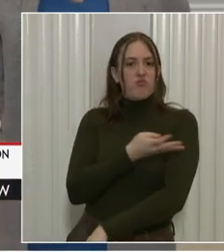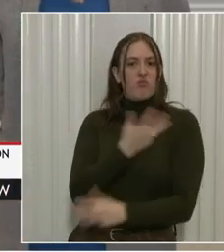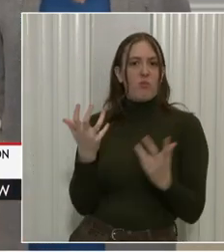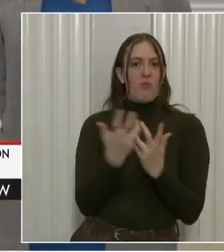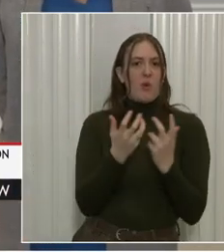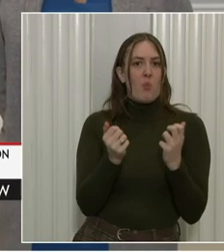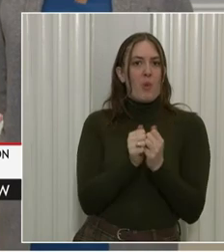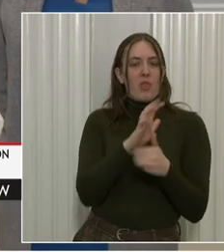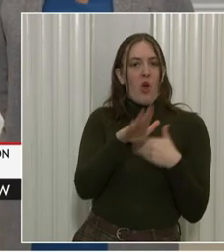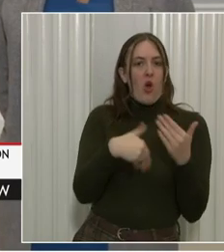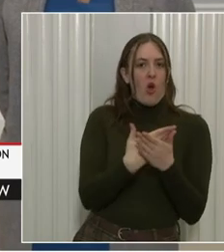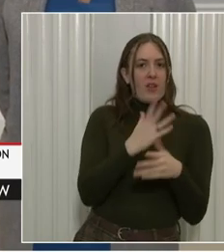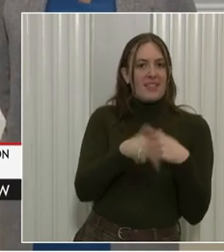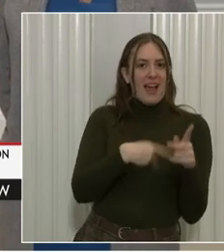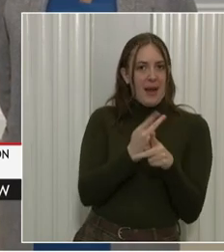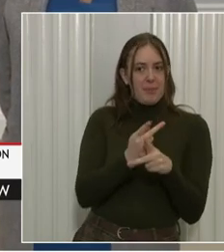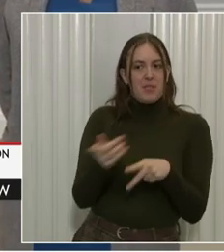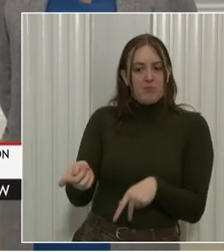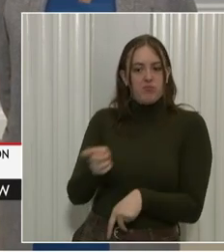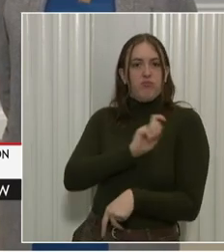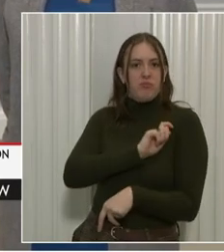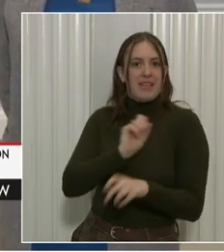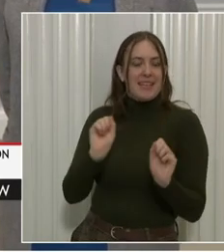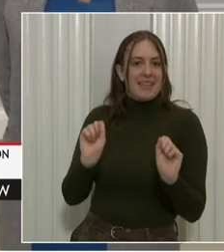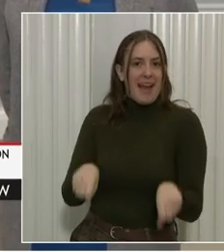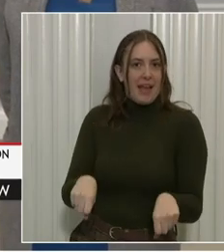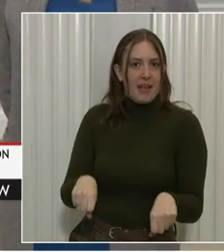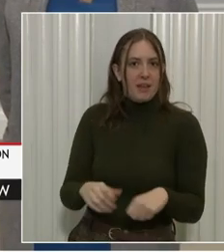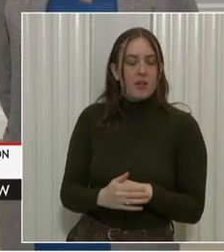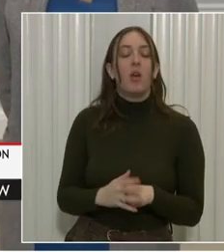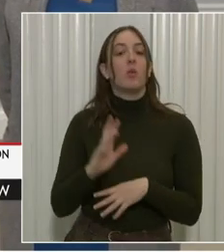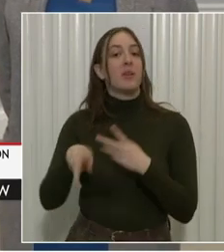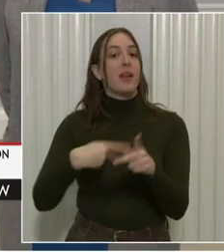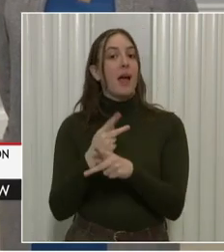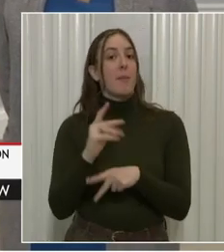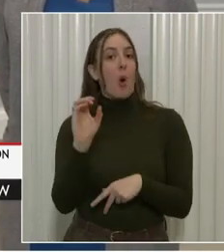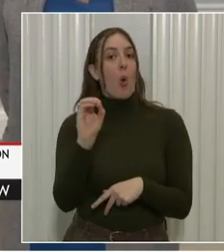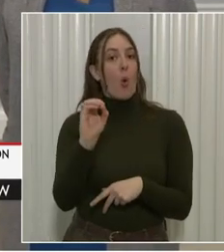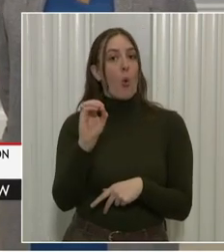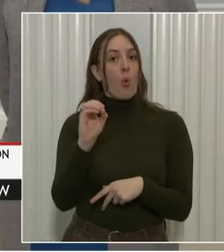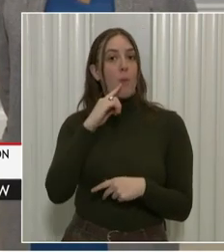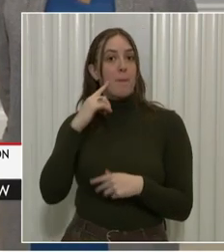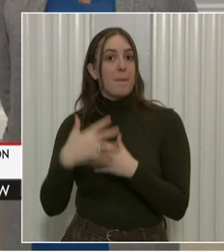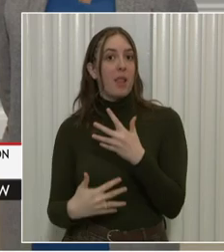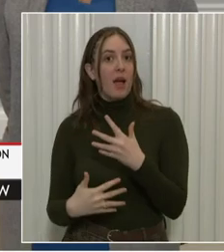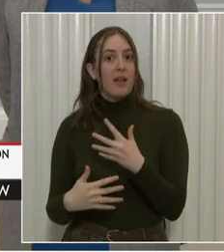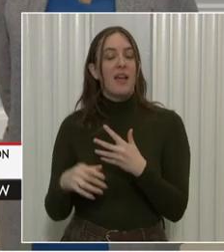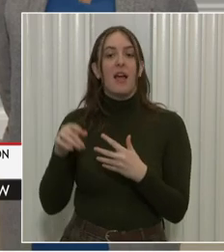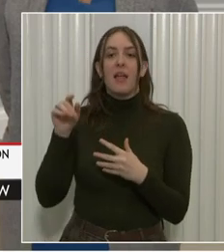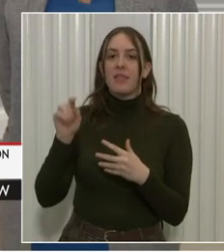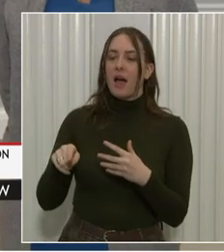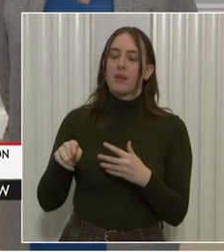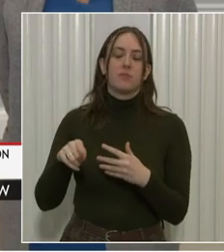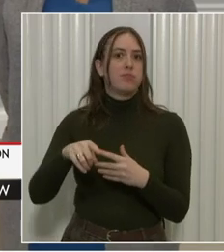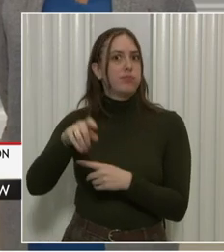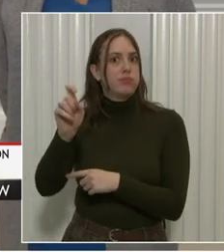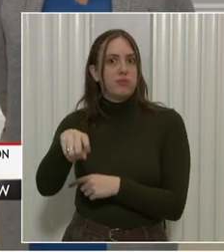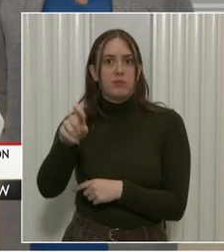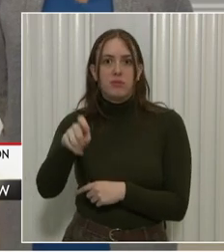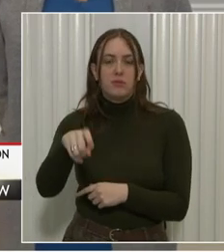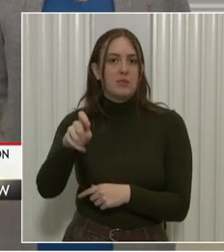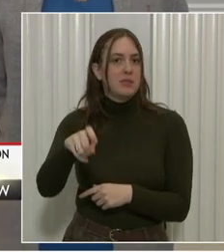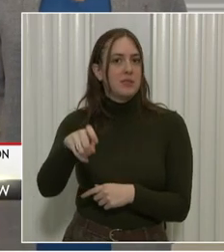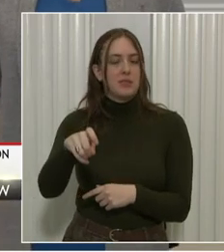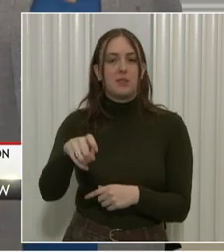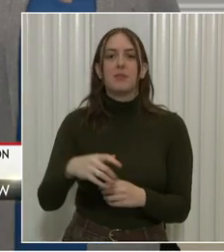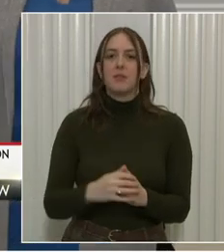this reason, as the universal donor, type O blood, as you can imagine, is the type of blood that's in the highest demand. And it's